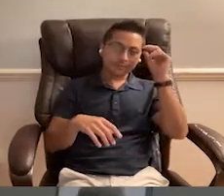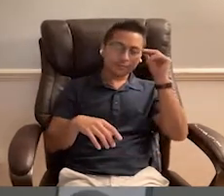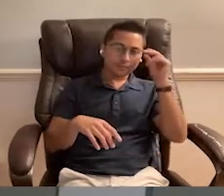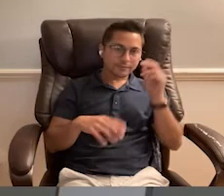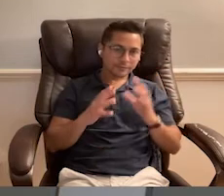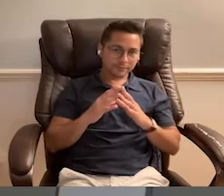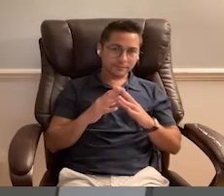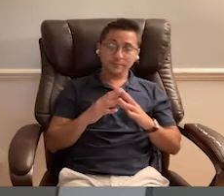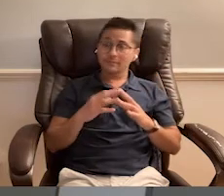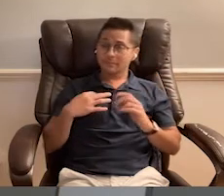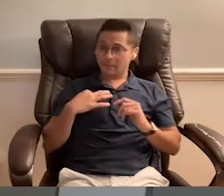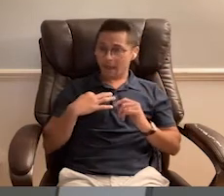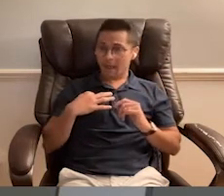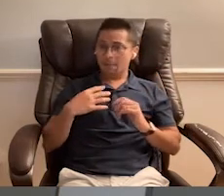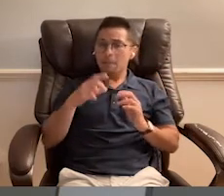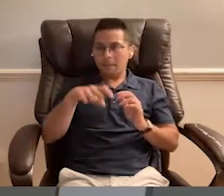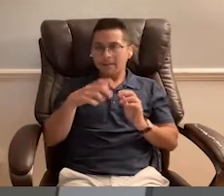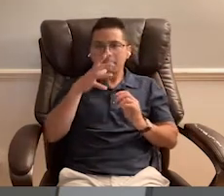of 18, the